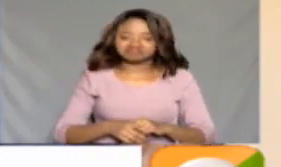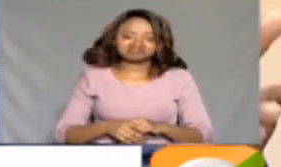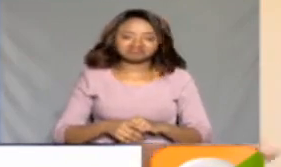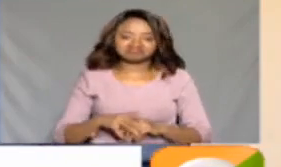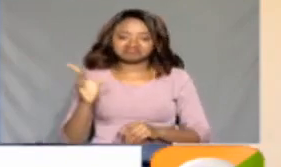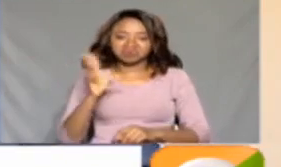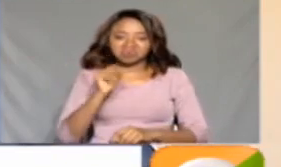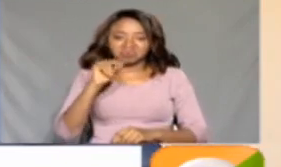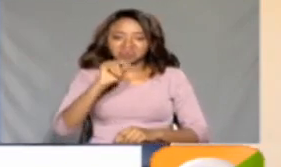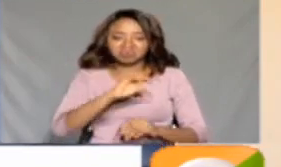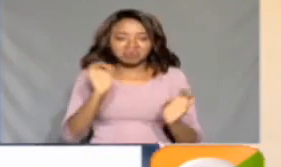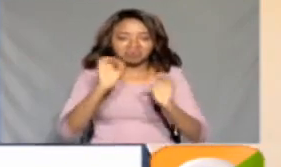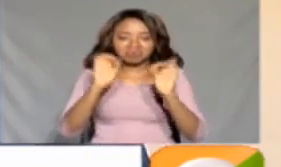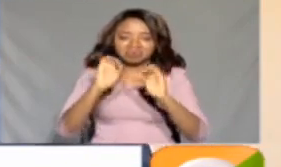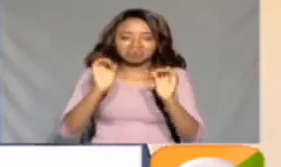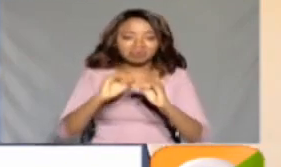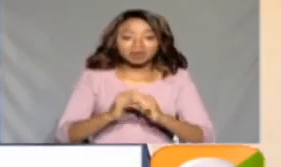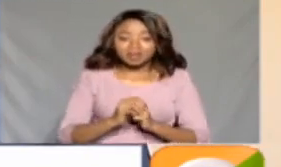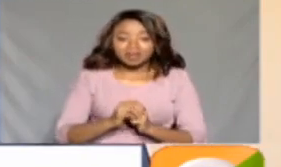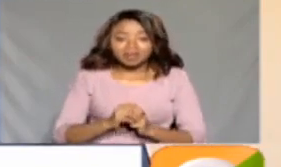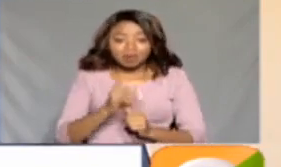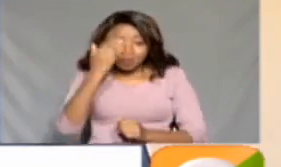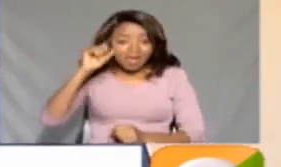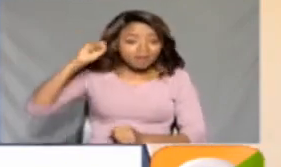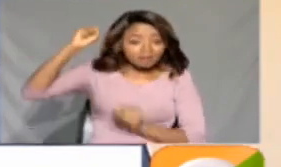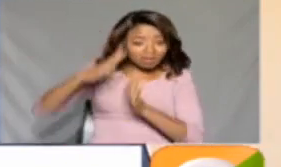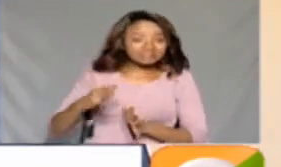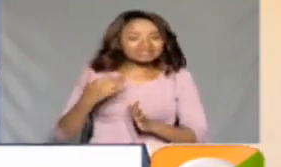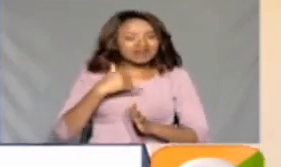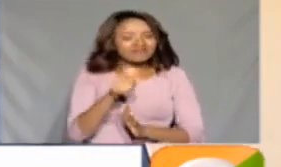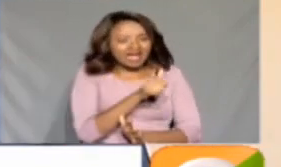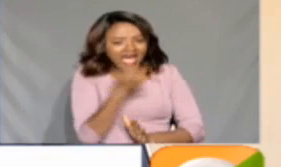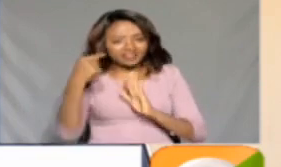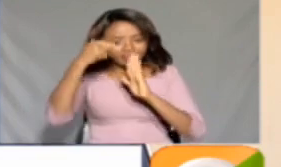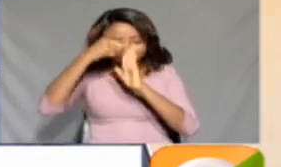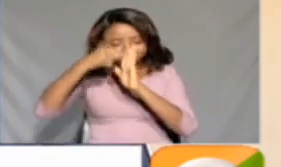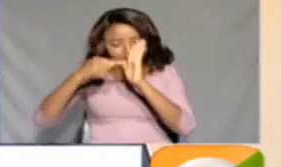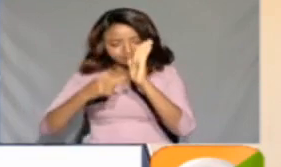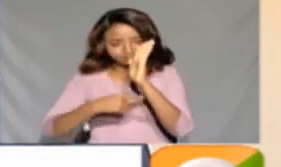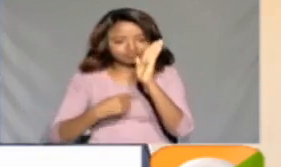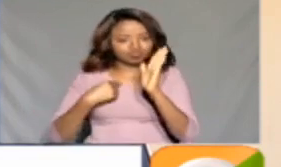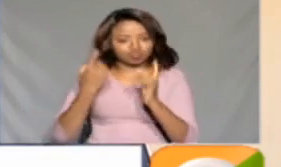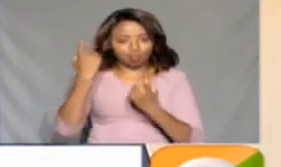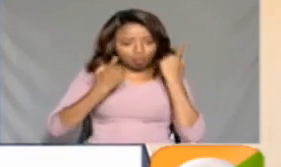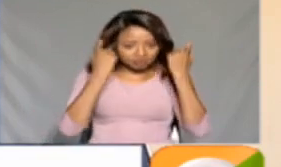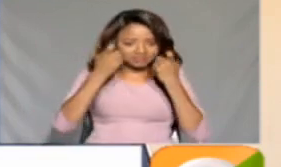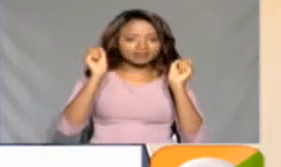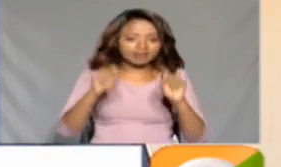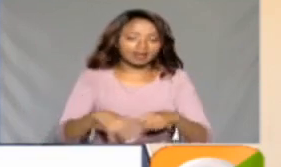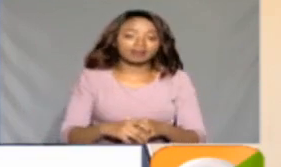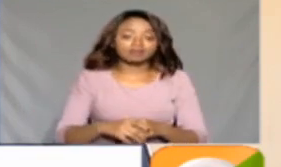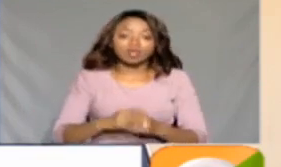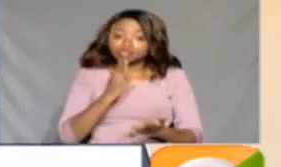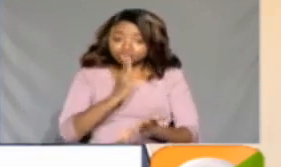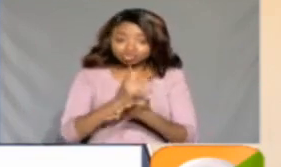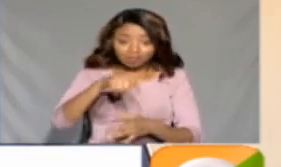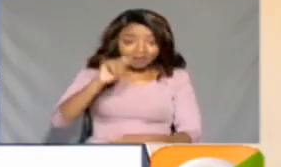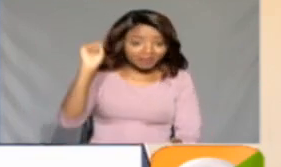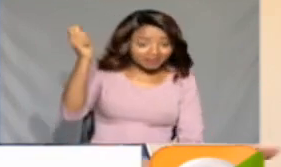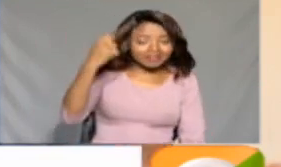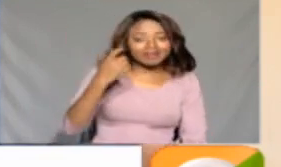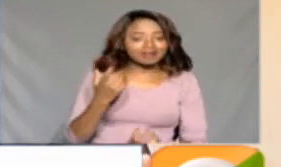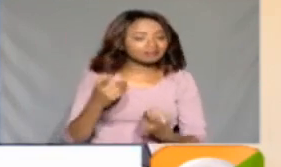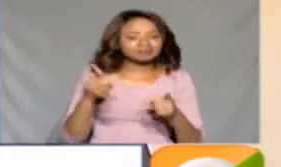Okay. I mean, in politics, there are several other variables that you put into consideration. And that is true in Kenya, as it is